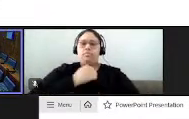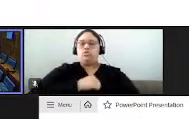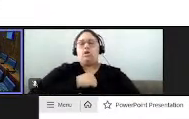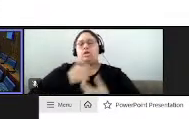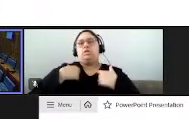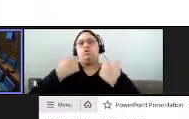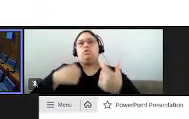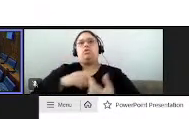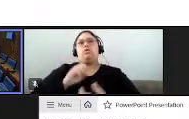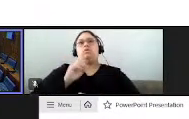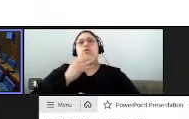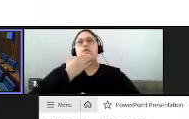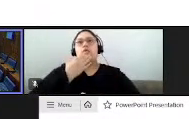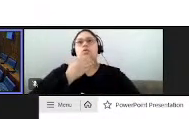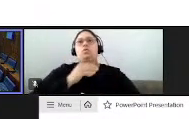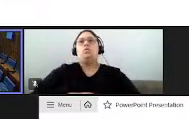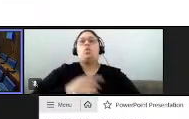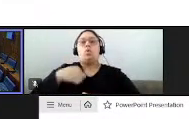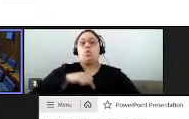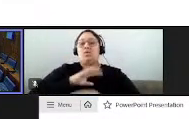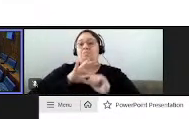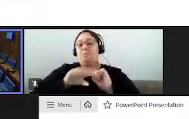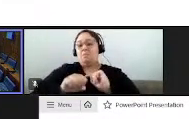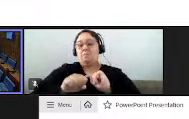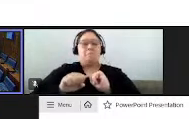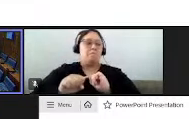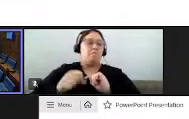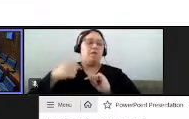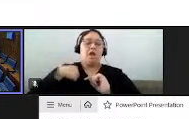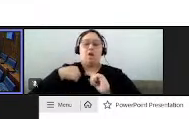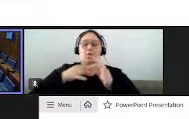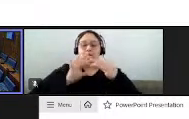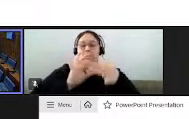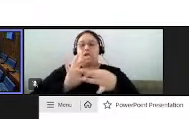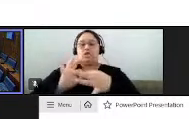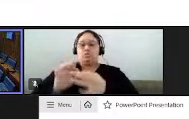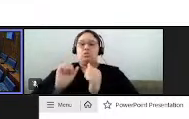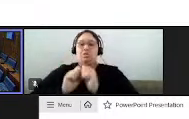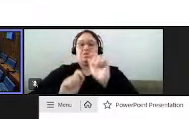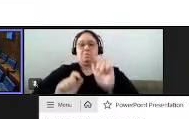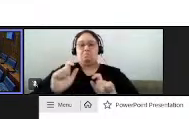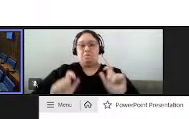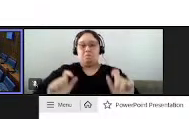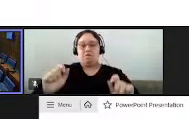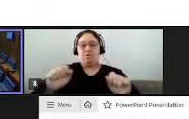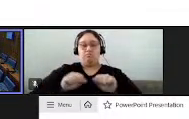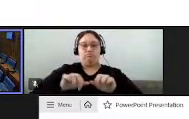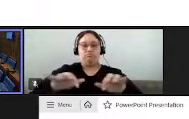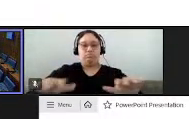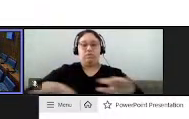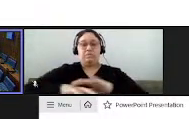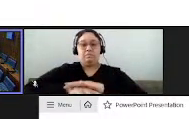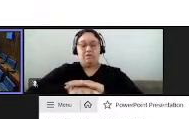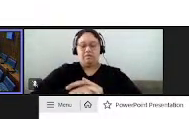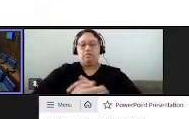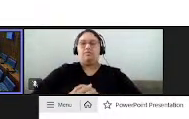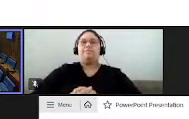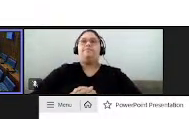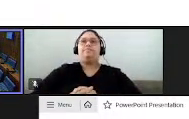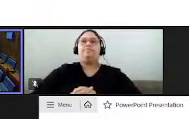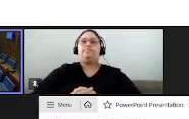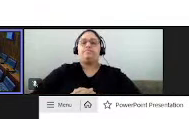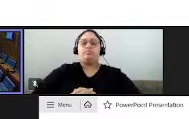Secretary. We have found in our engagements with people throughout the province that